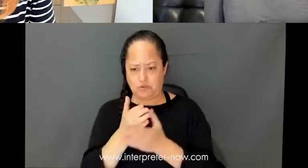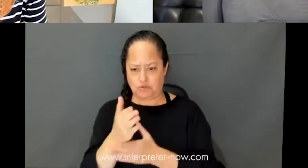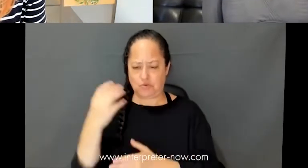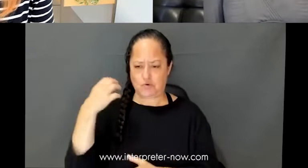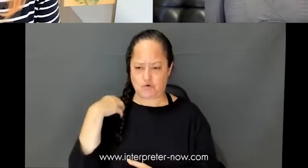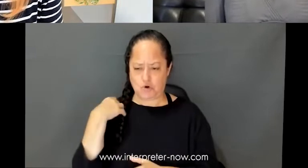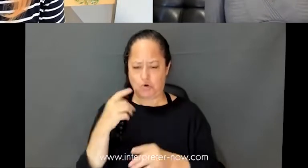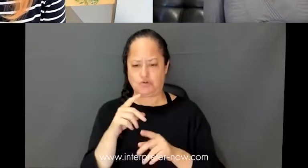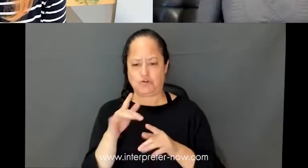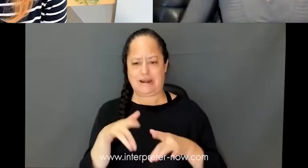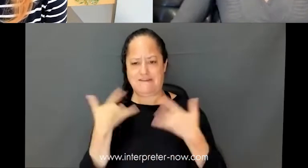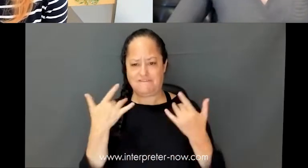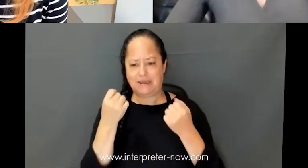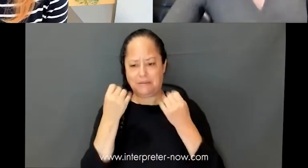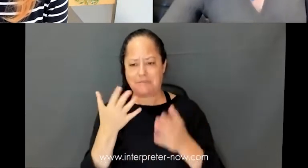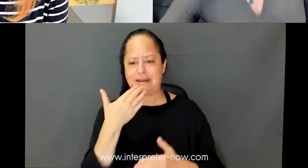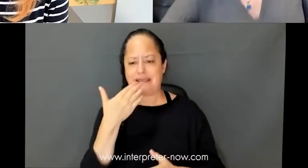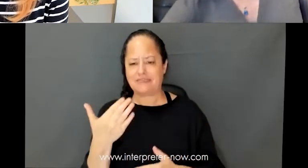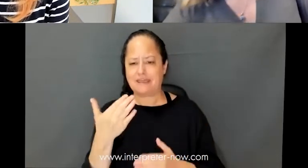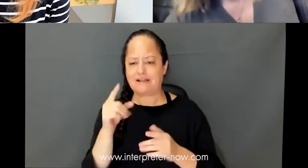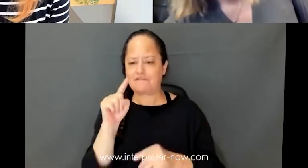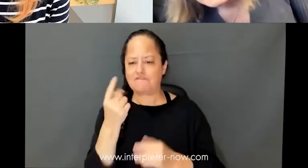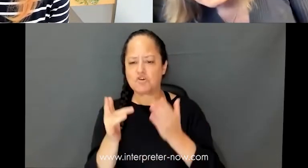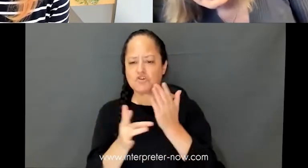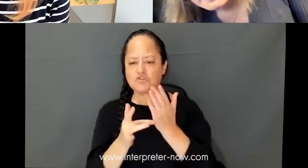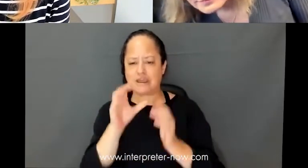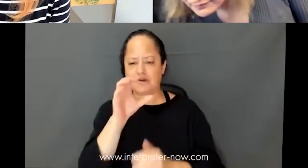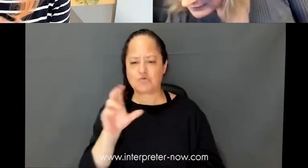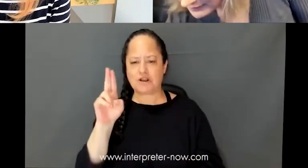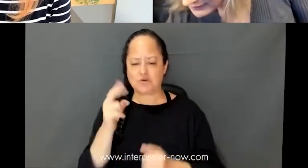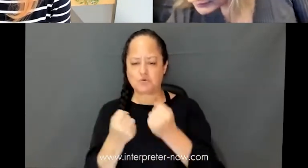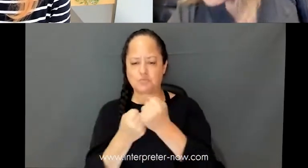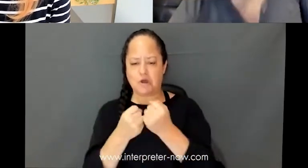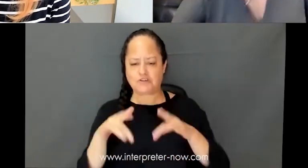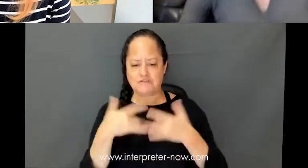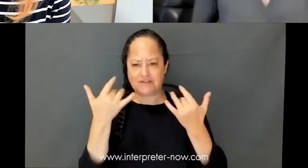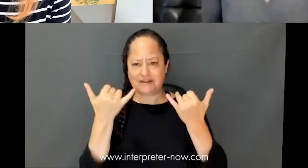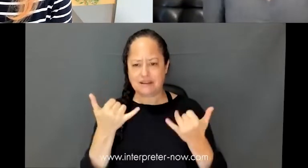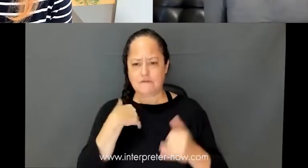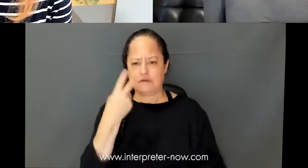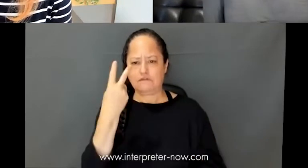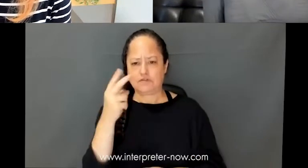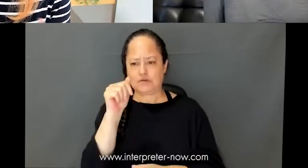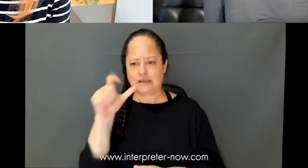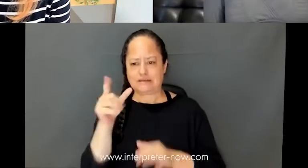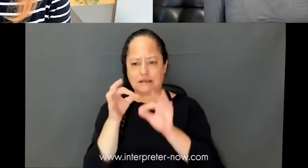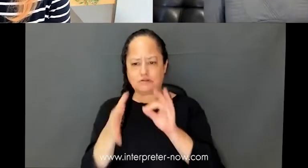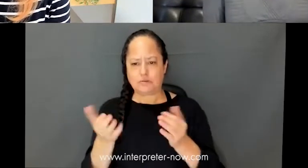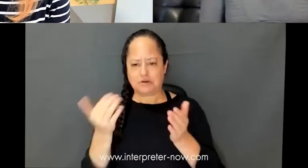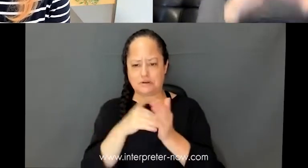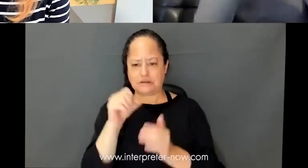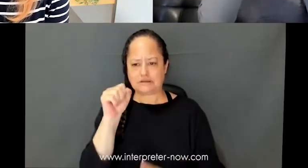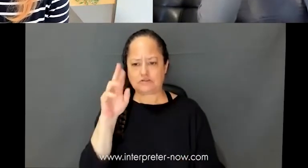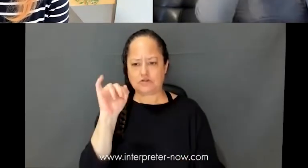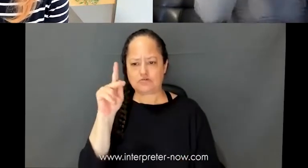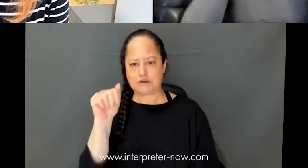Many thanks to First Tech Federal Credit Union for sponsoring this episode today. And we have two ASL interpreters with us, again, Sarika and